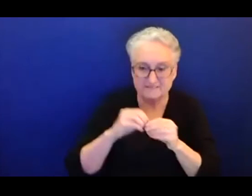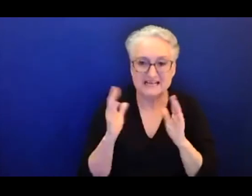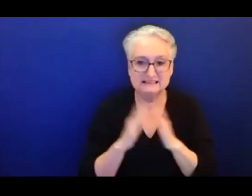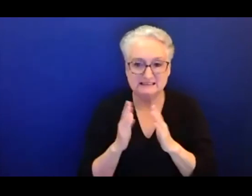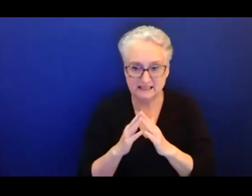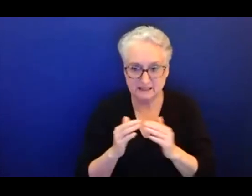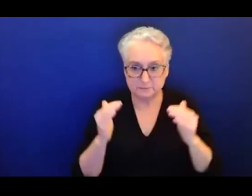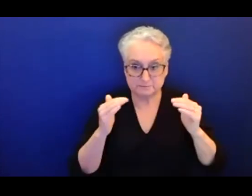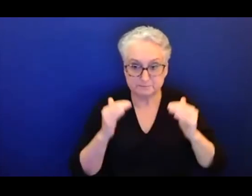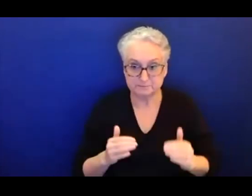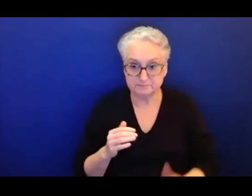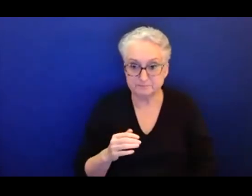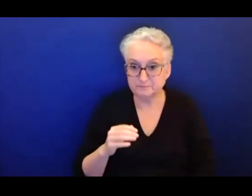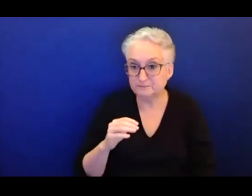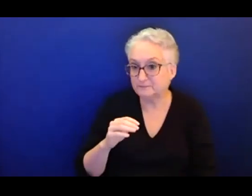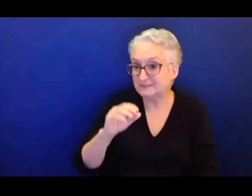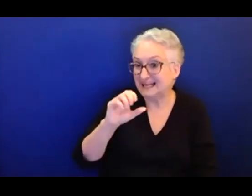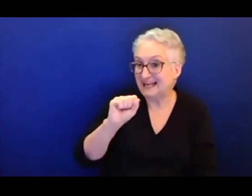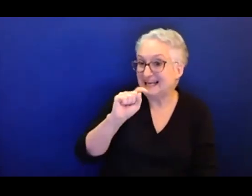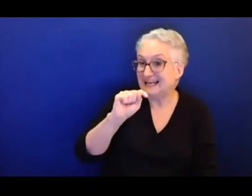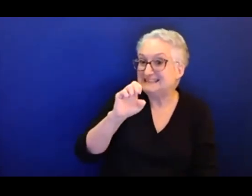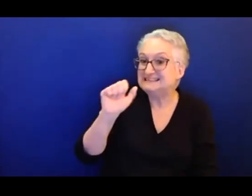which do science, technology,